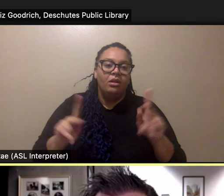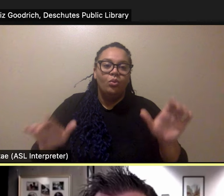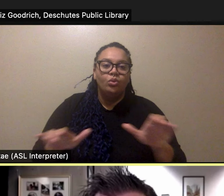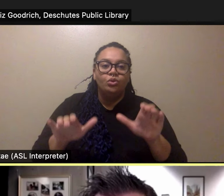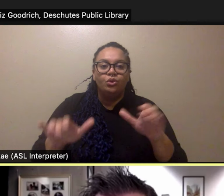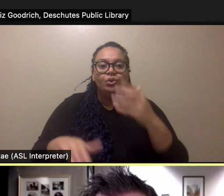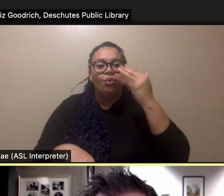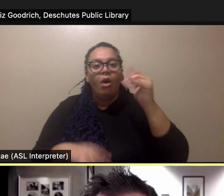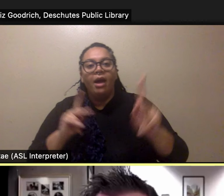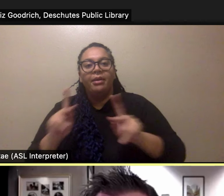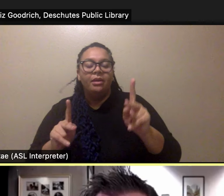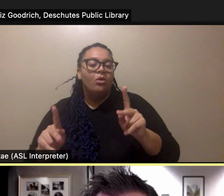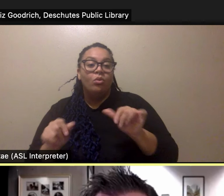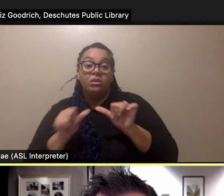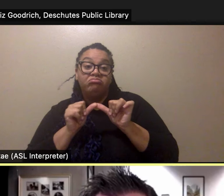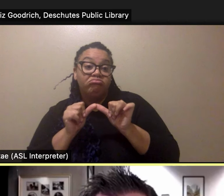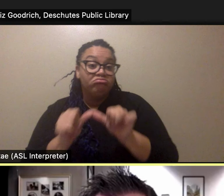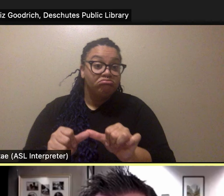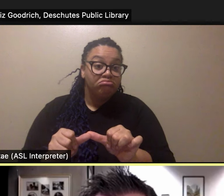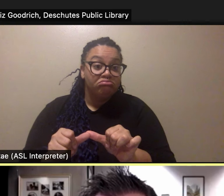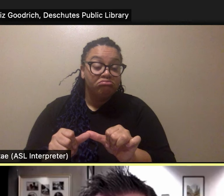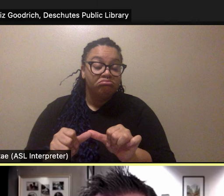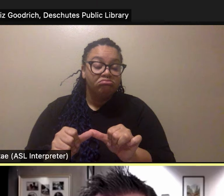they would tolerate